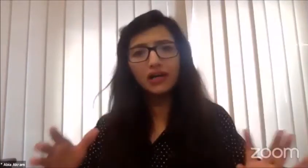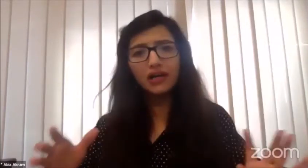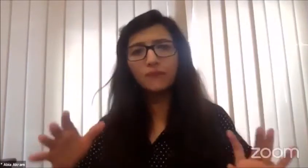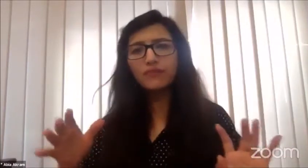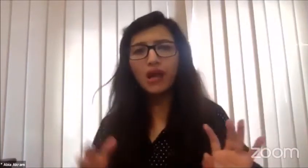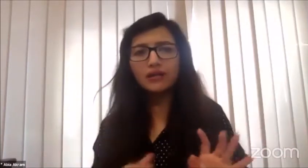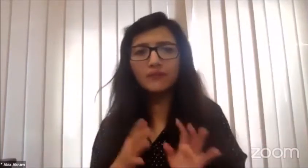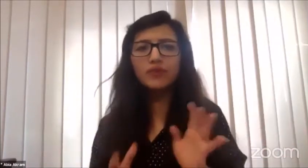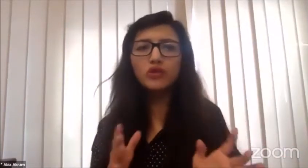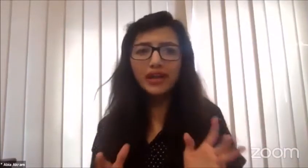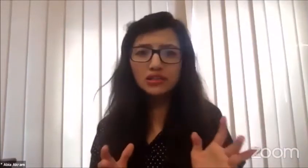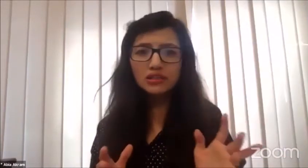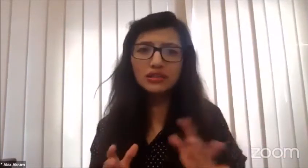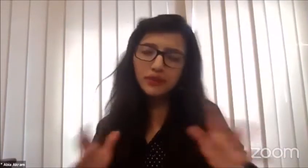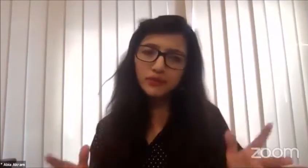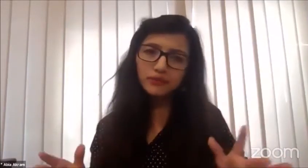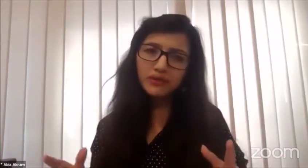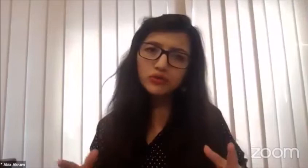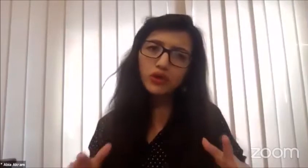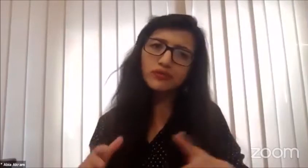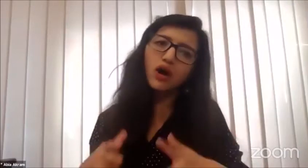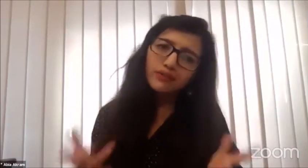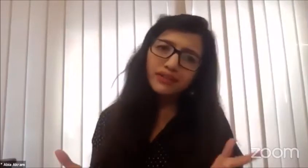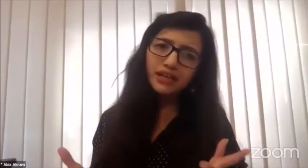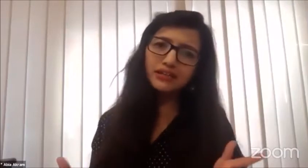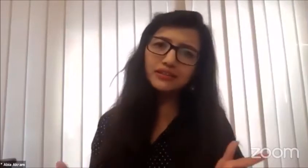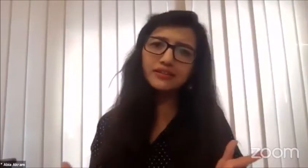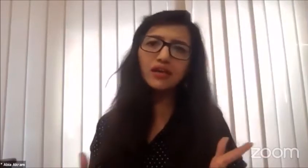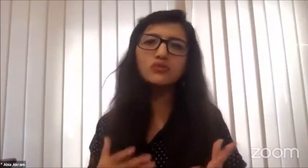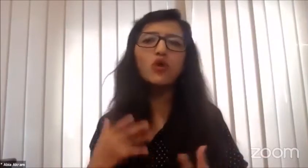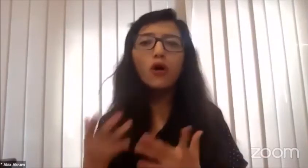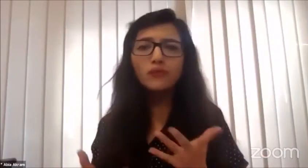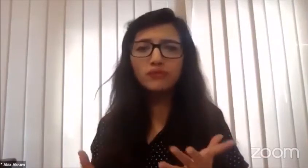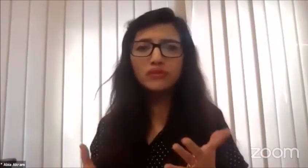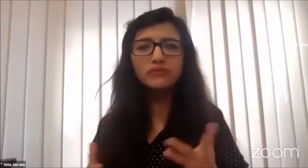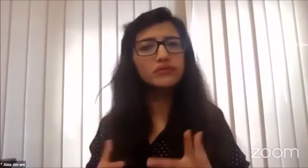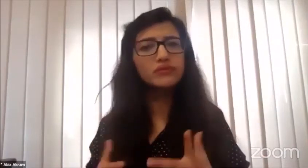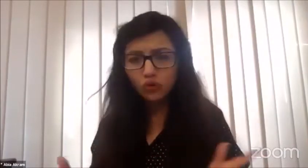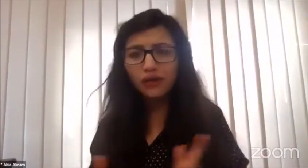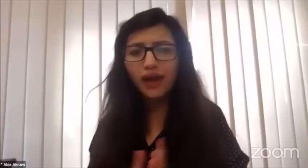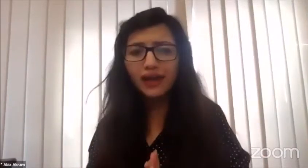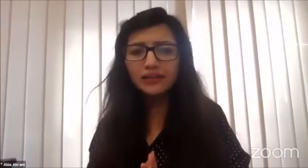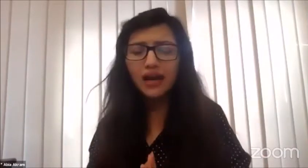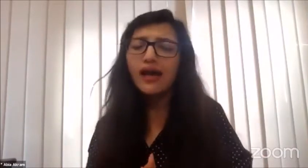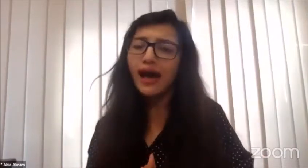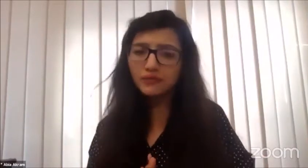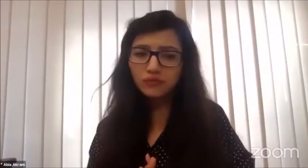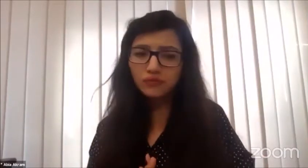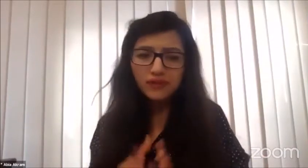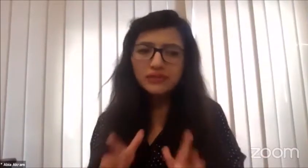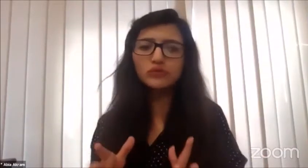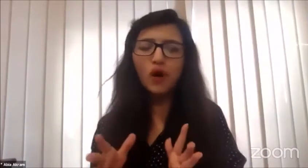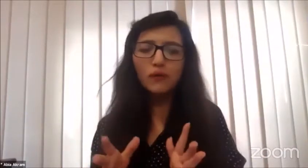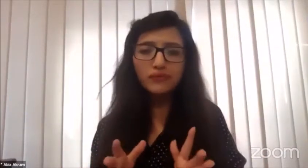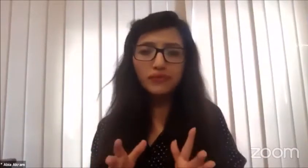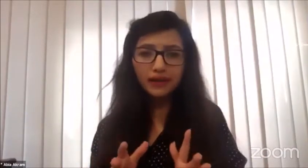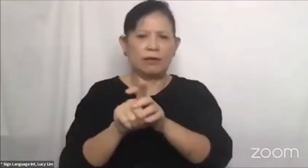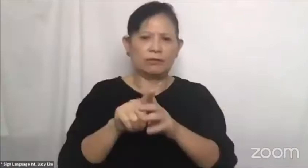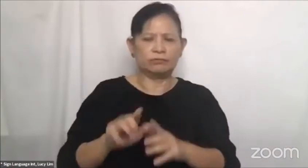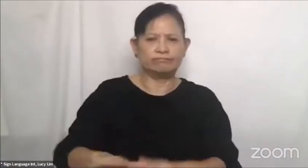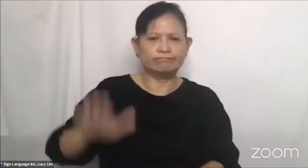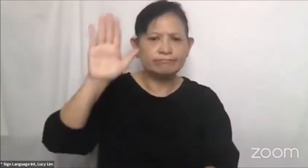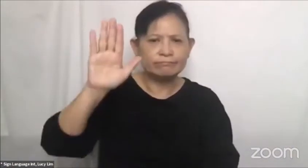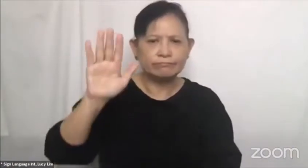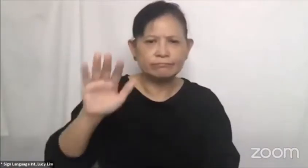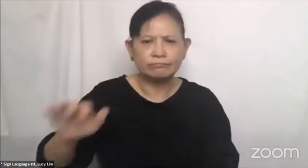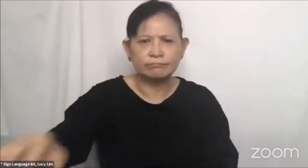the communication in different ways. So if you have any concerns or problems, just raise your hand and we will stop there